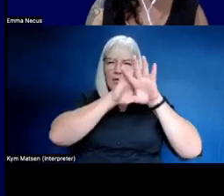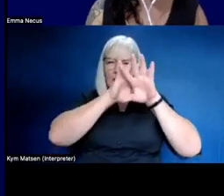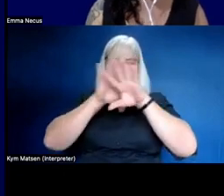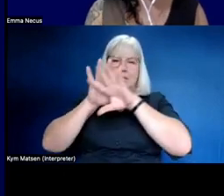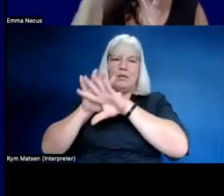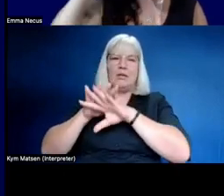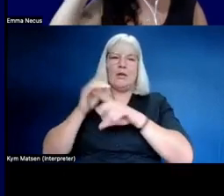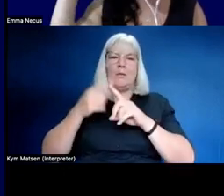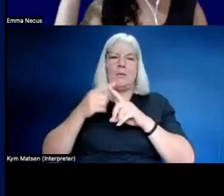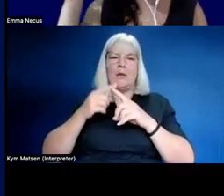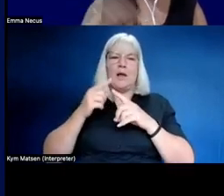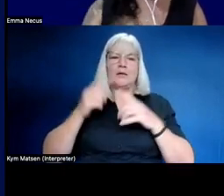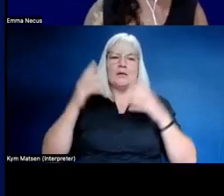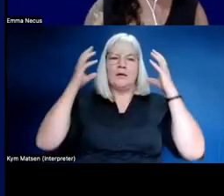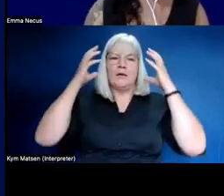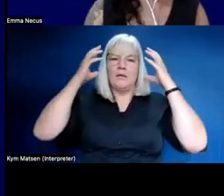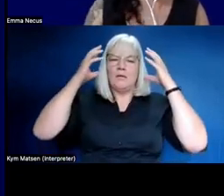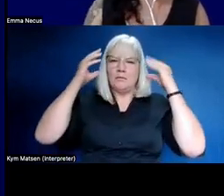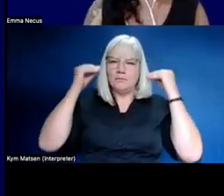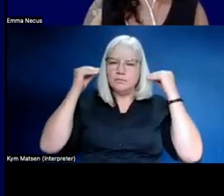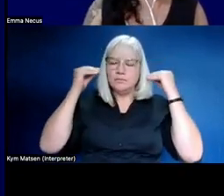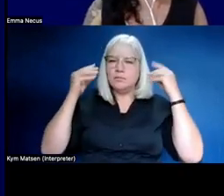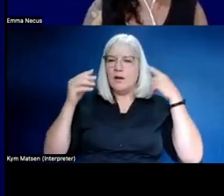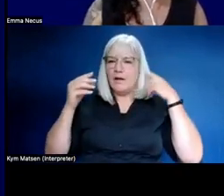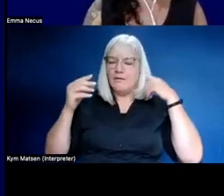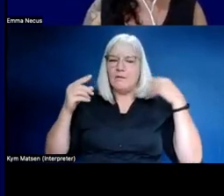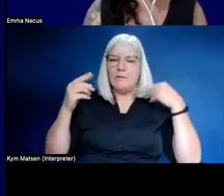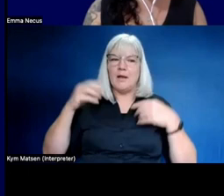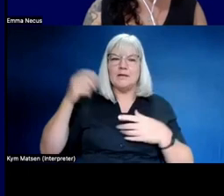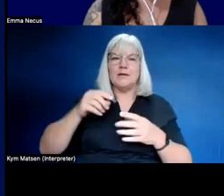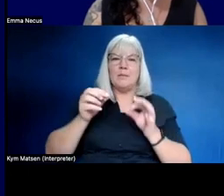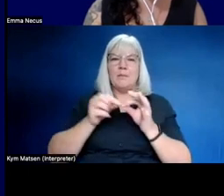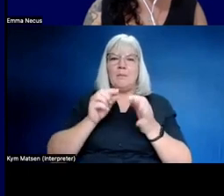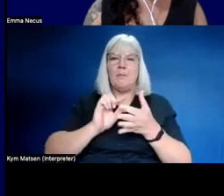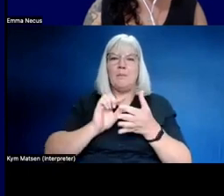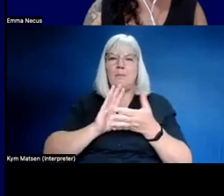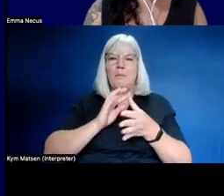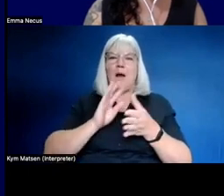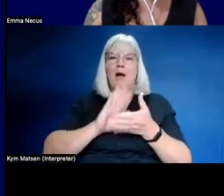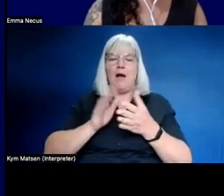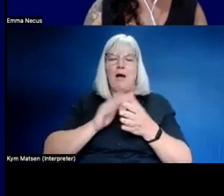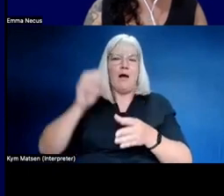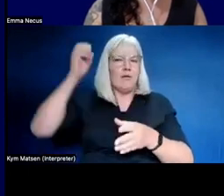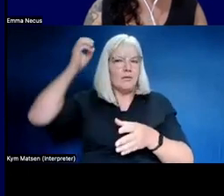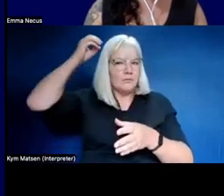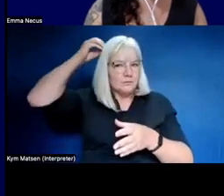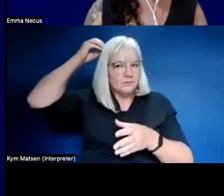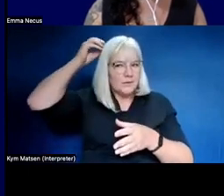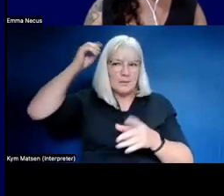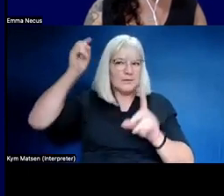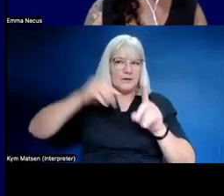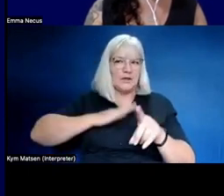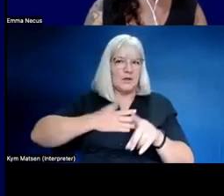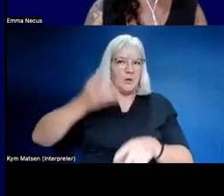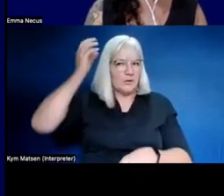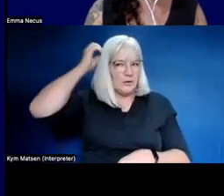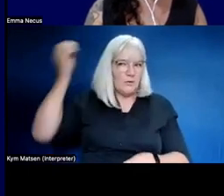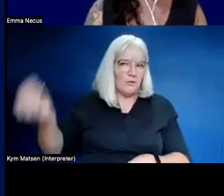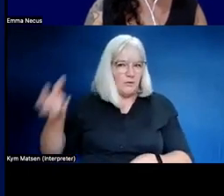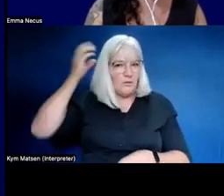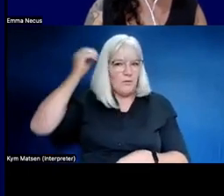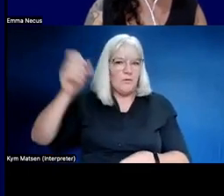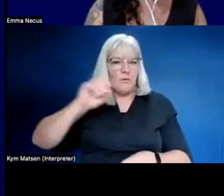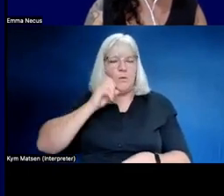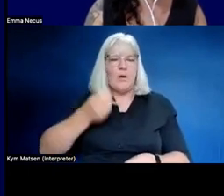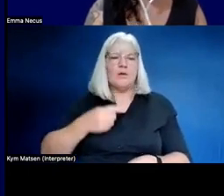to she just pulls it off. She was referred to the speech pathologist for concerns about coughing, food refusal, and